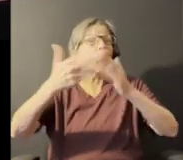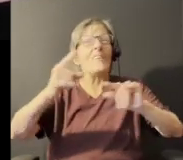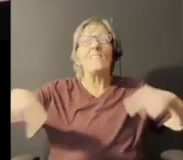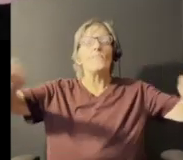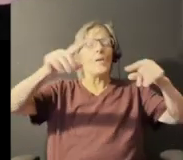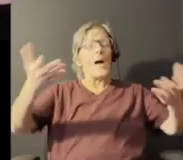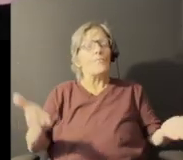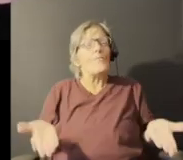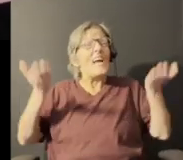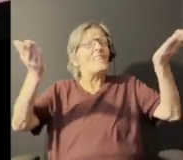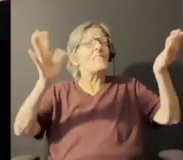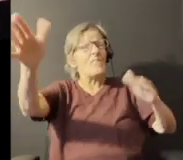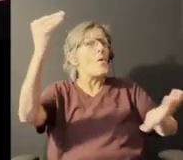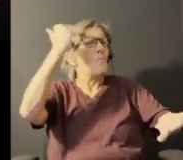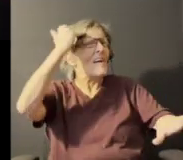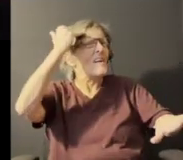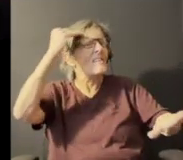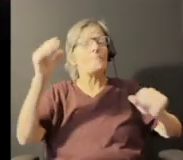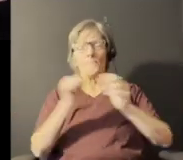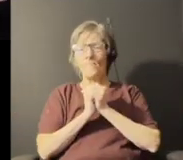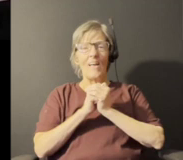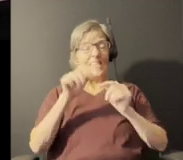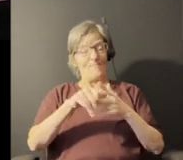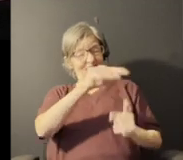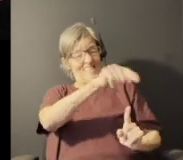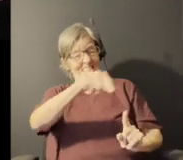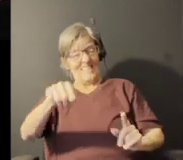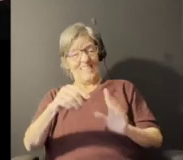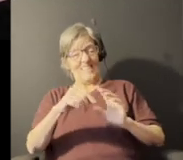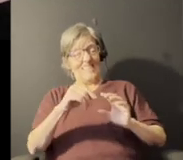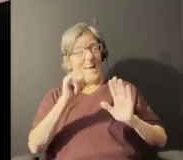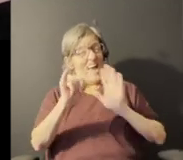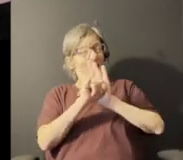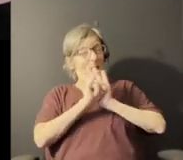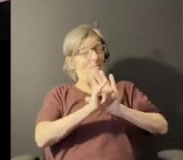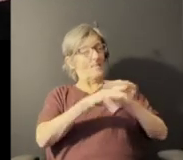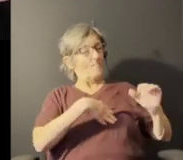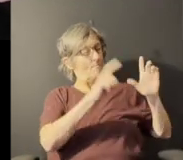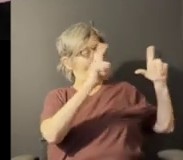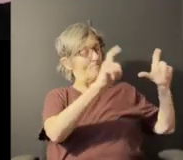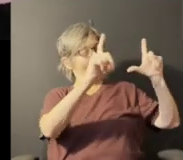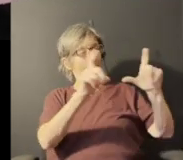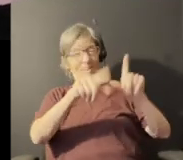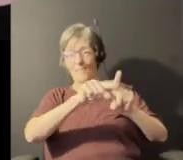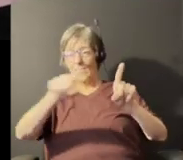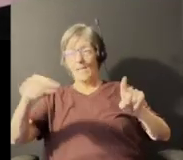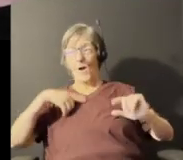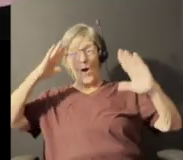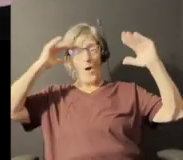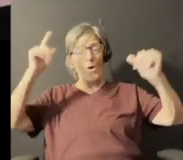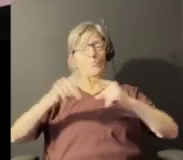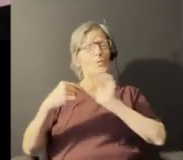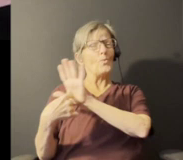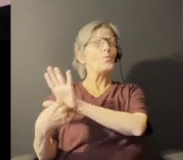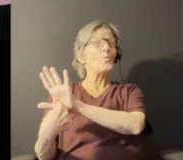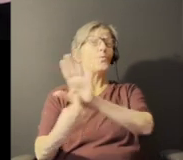and, you know, to raise awareness. But for these particular images, what I had